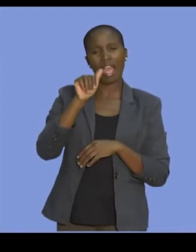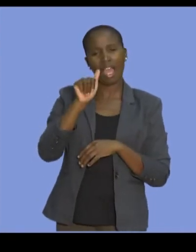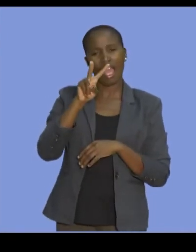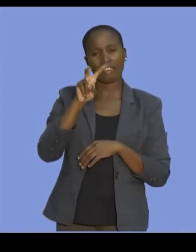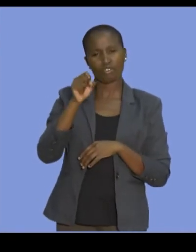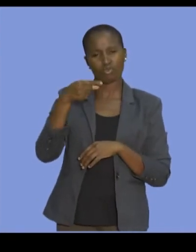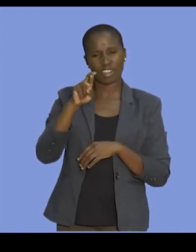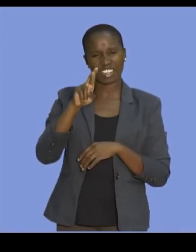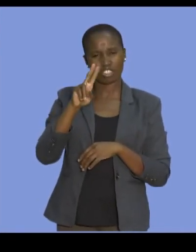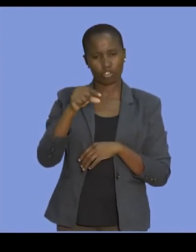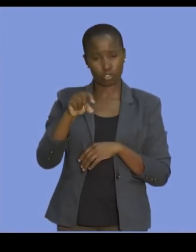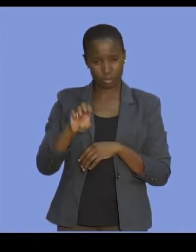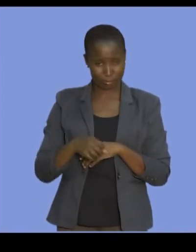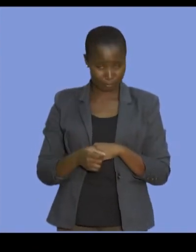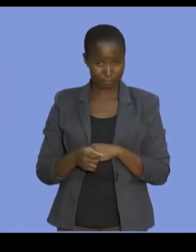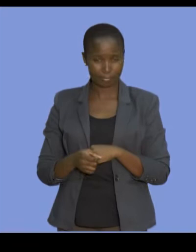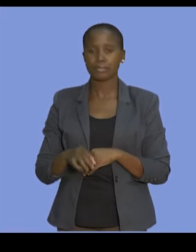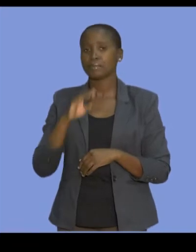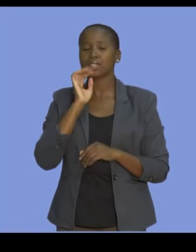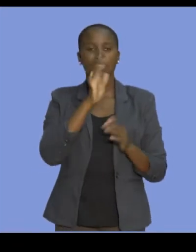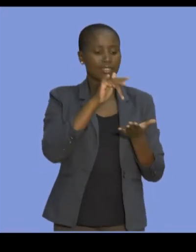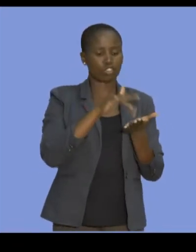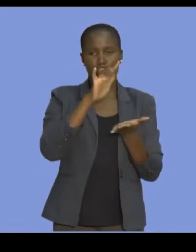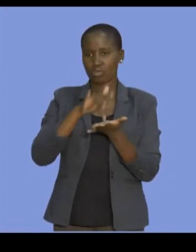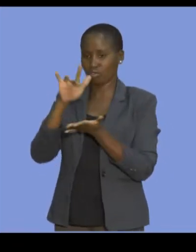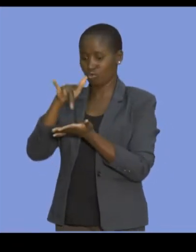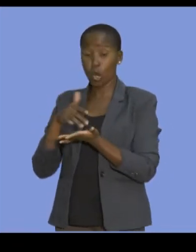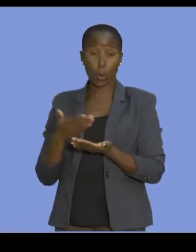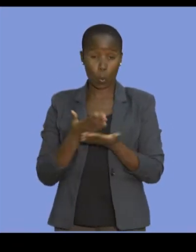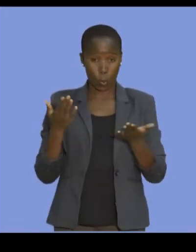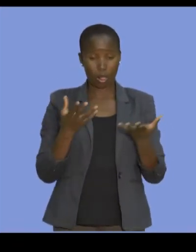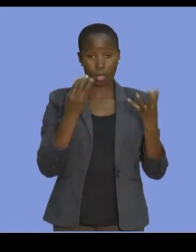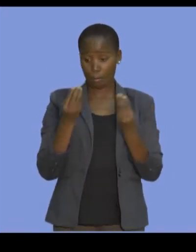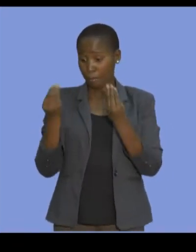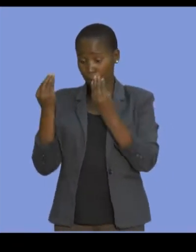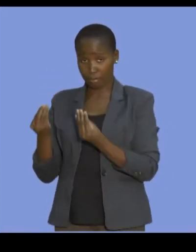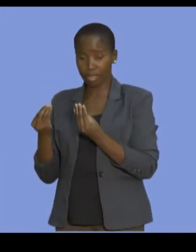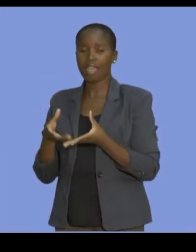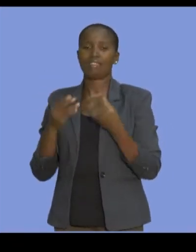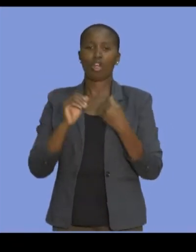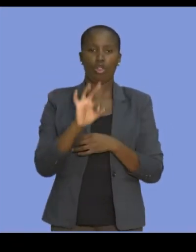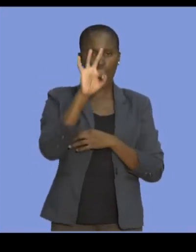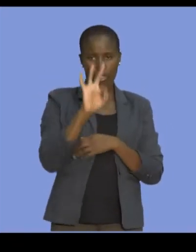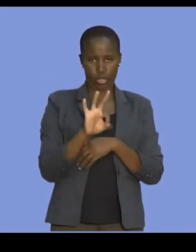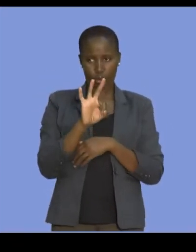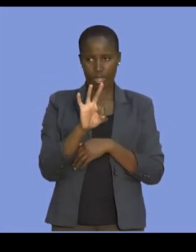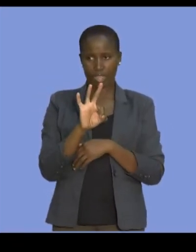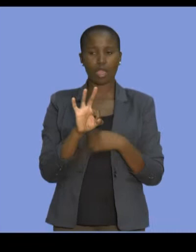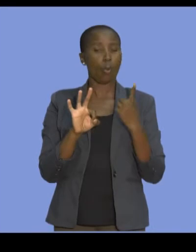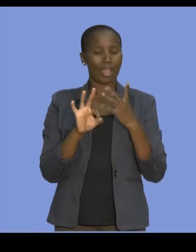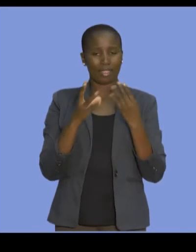All measure of central tendency. 3 average in statistics. We have